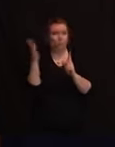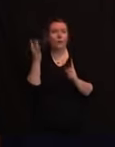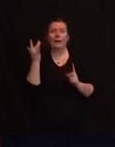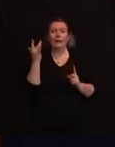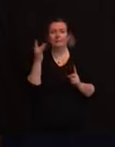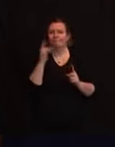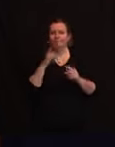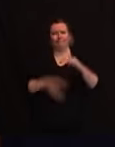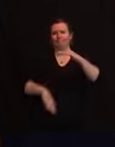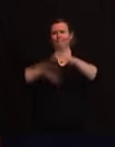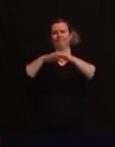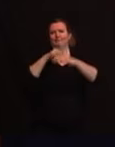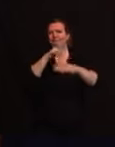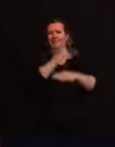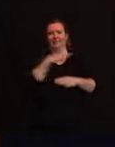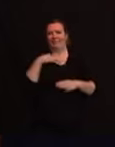issues.